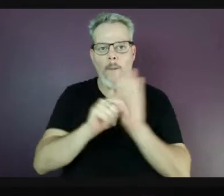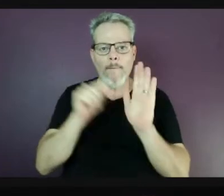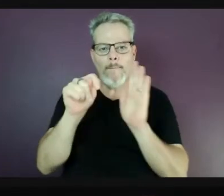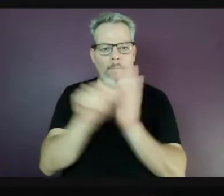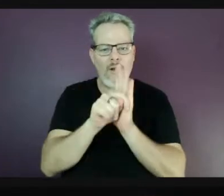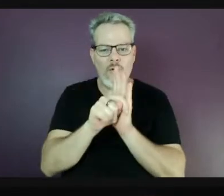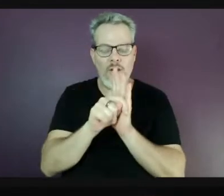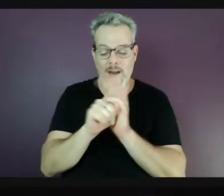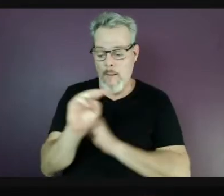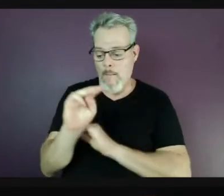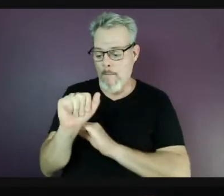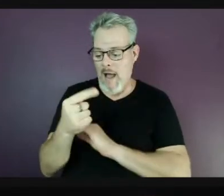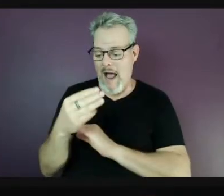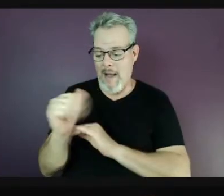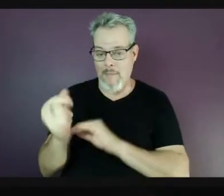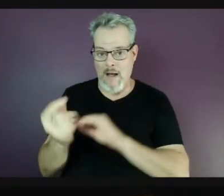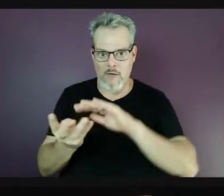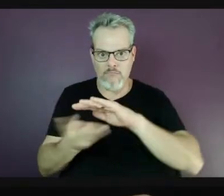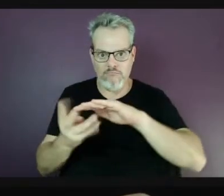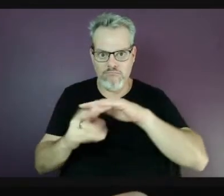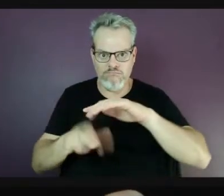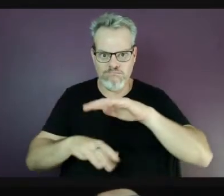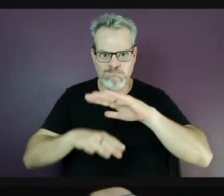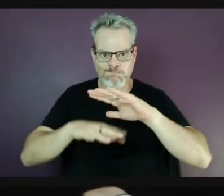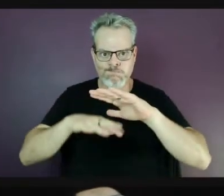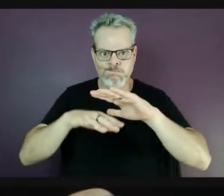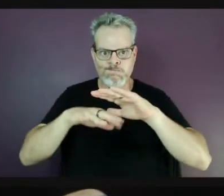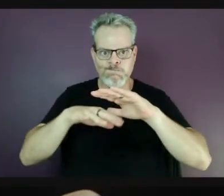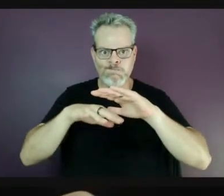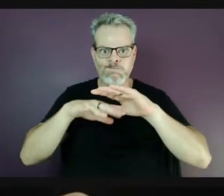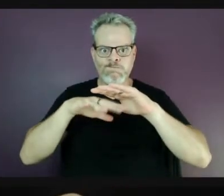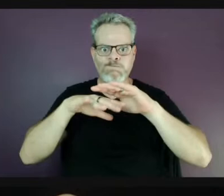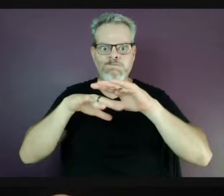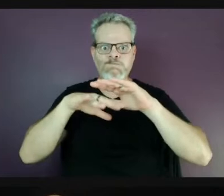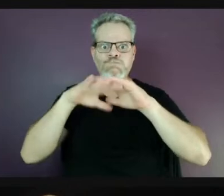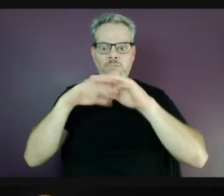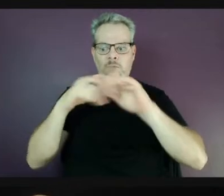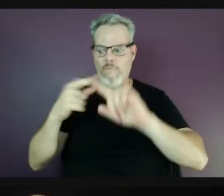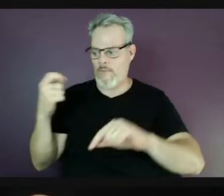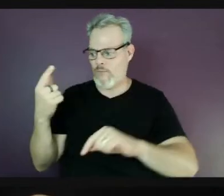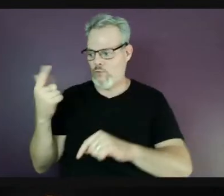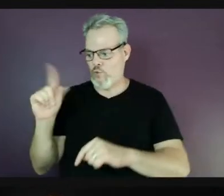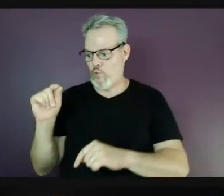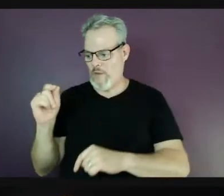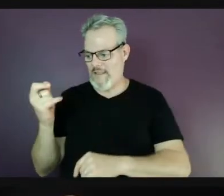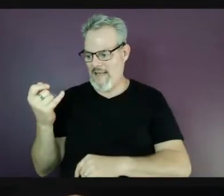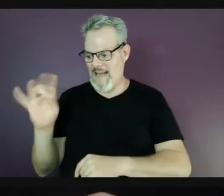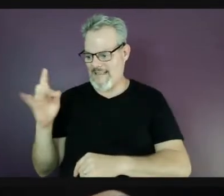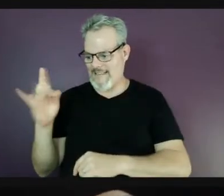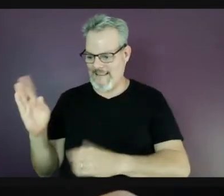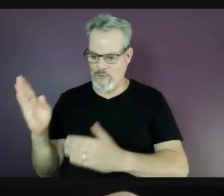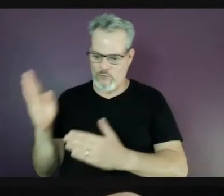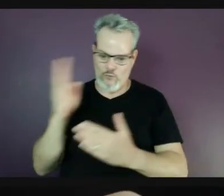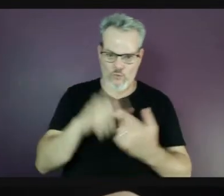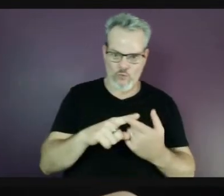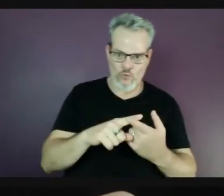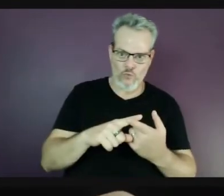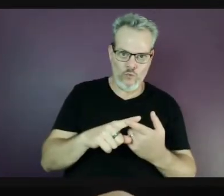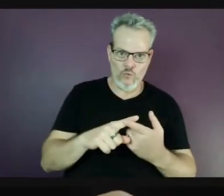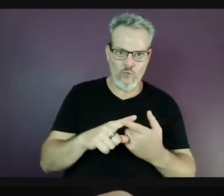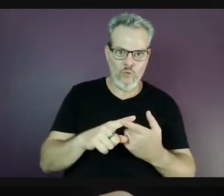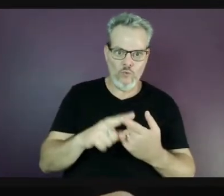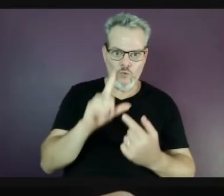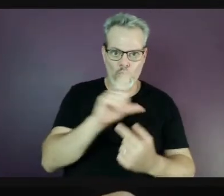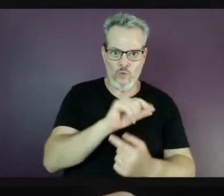magma had been building up in the east rift, recharging post-2018. And after this eruption happened, everything switched direction and went